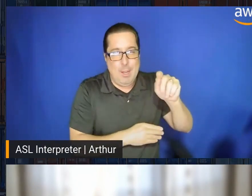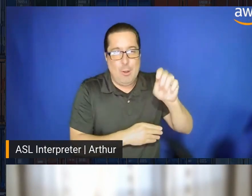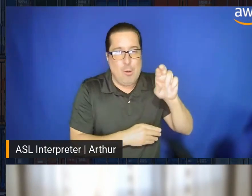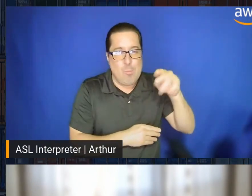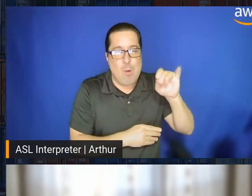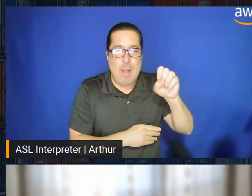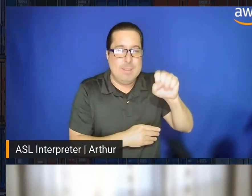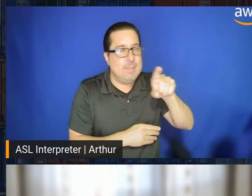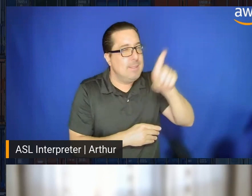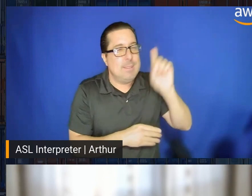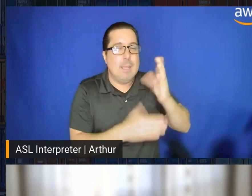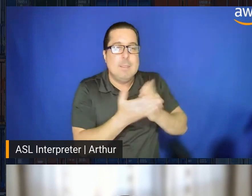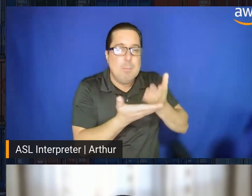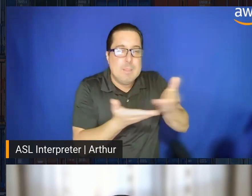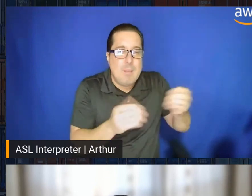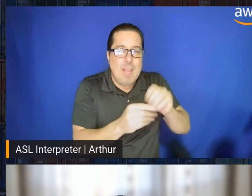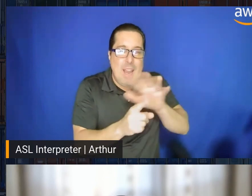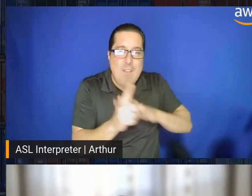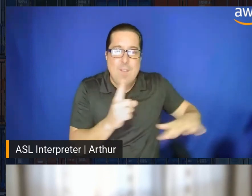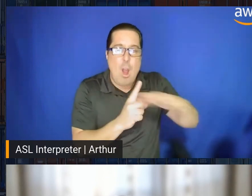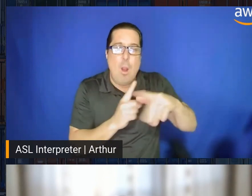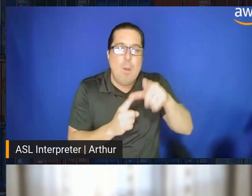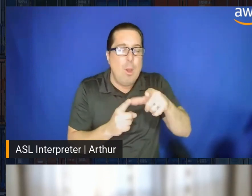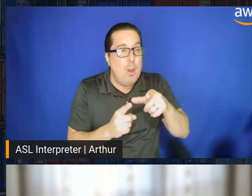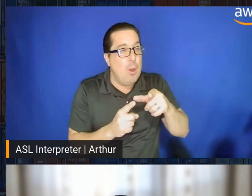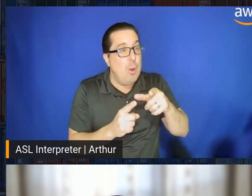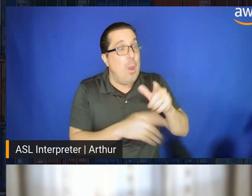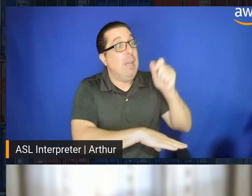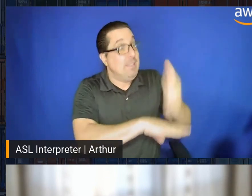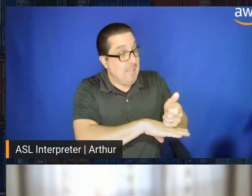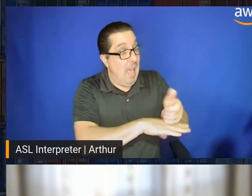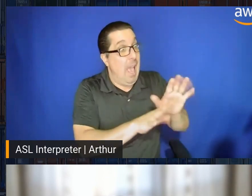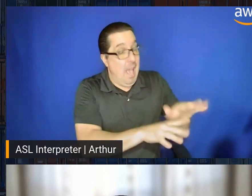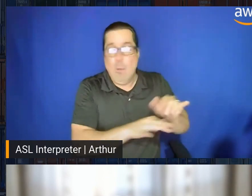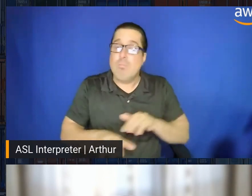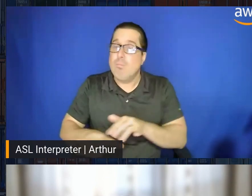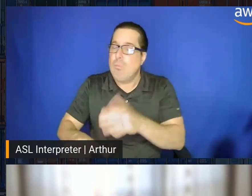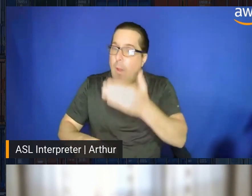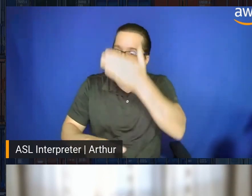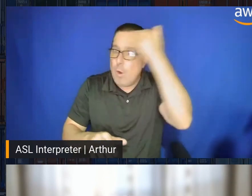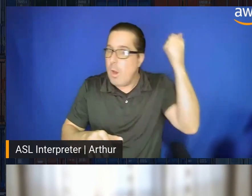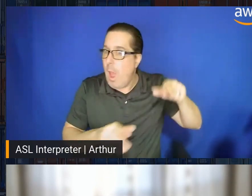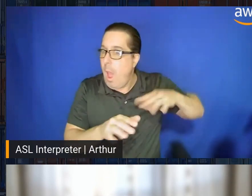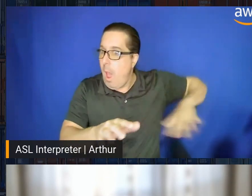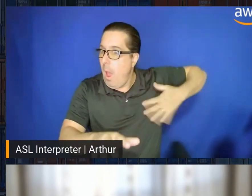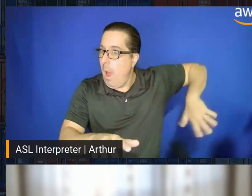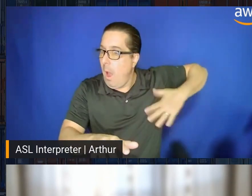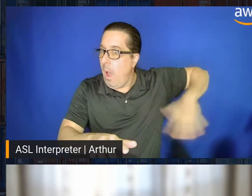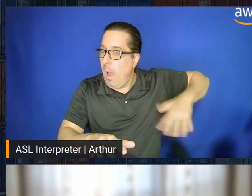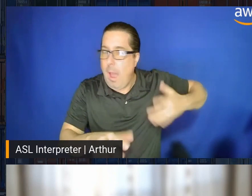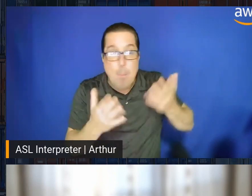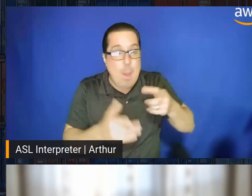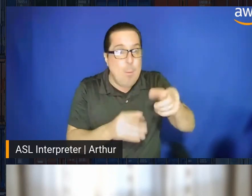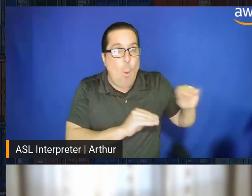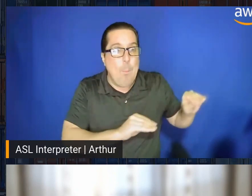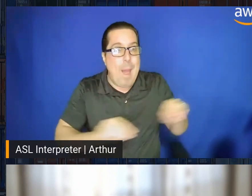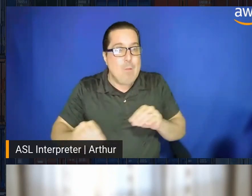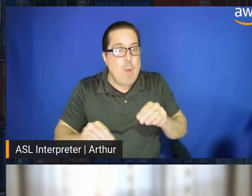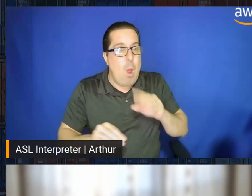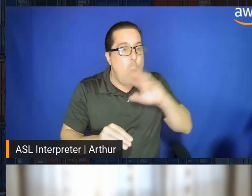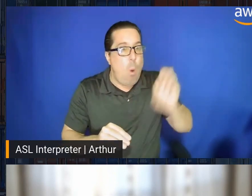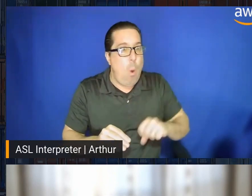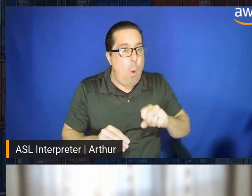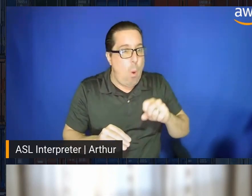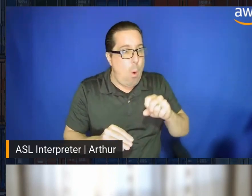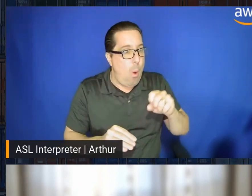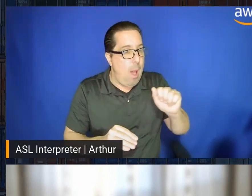your environment where you kind of like set it and forget it. And like you might have migrated an old application over to Cube, and you